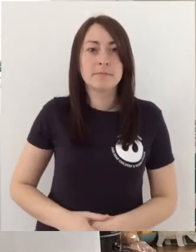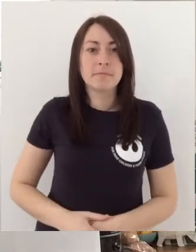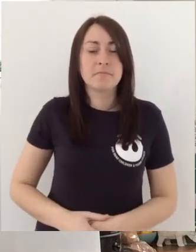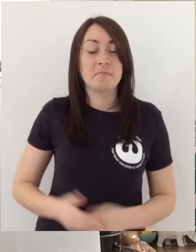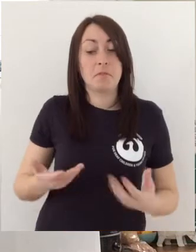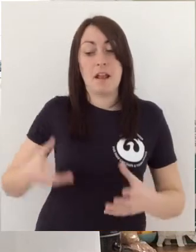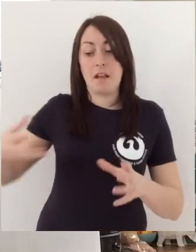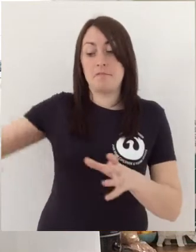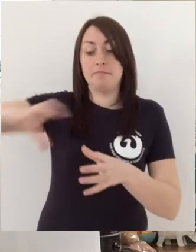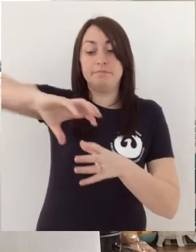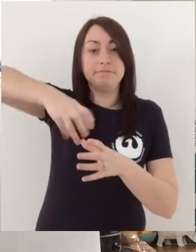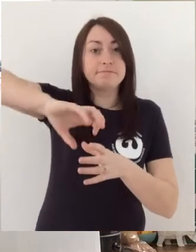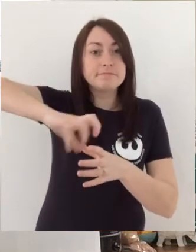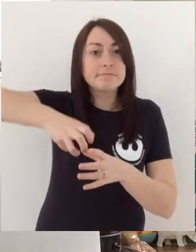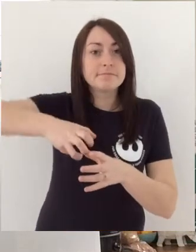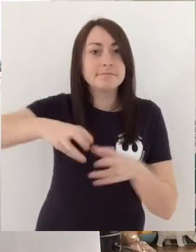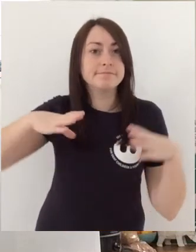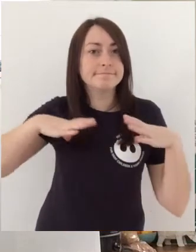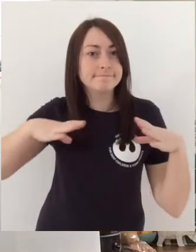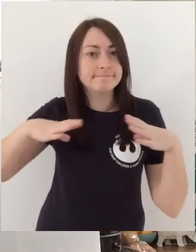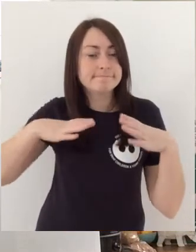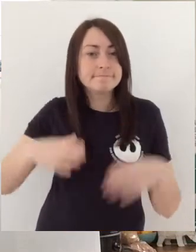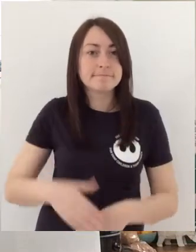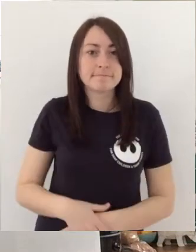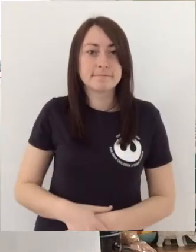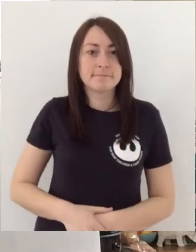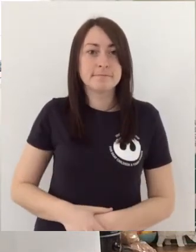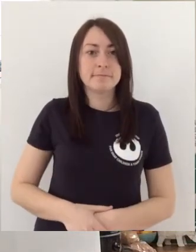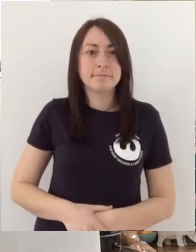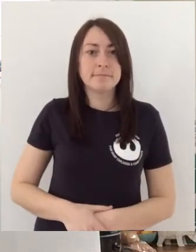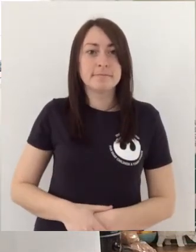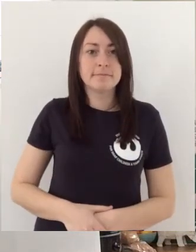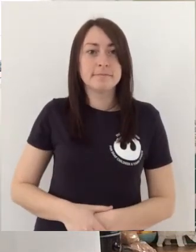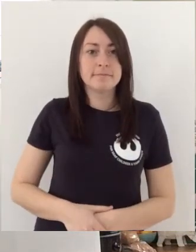do is pop the lid on there.